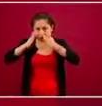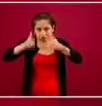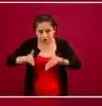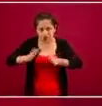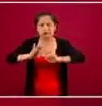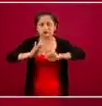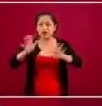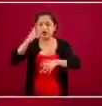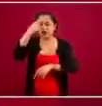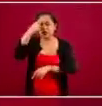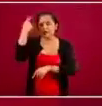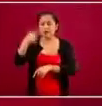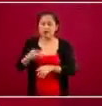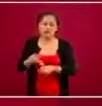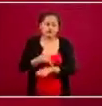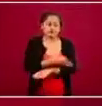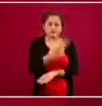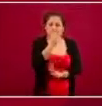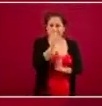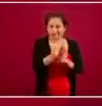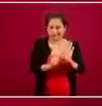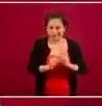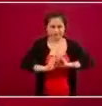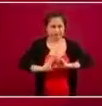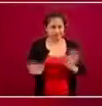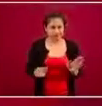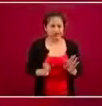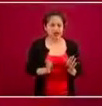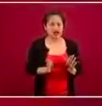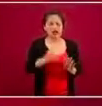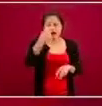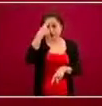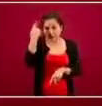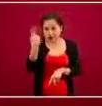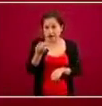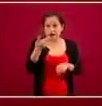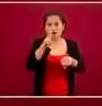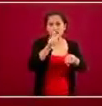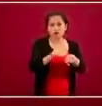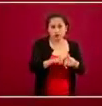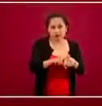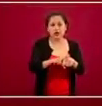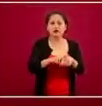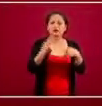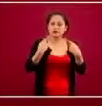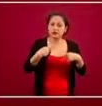over more than 4 decades, and we have been working